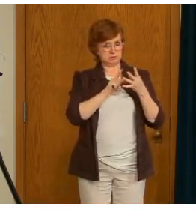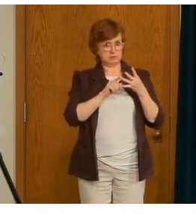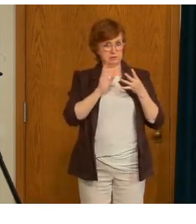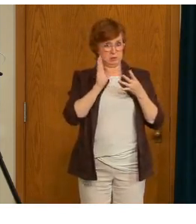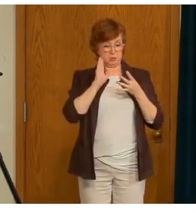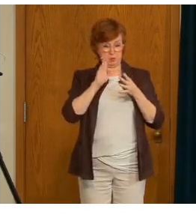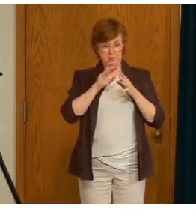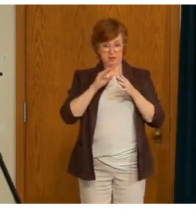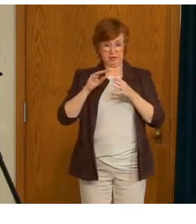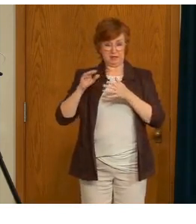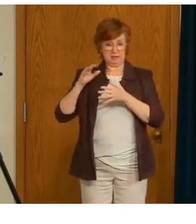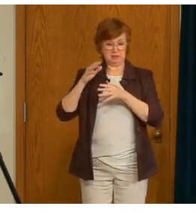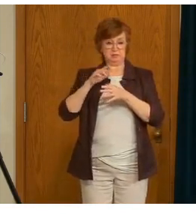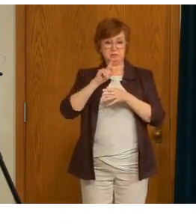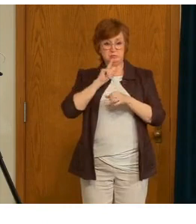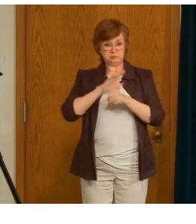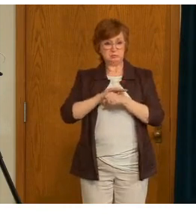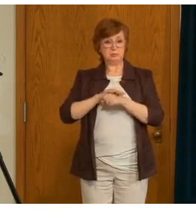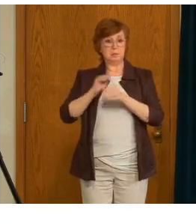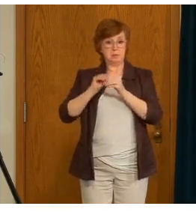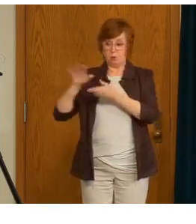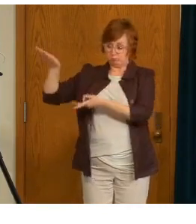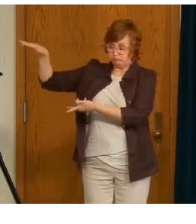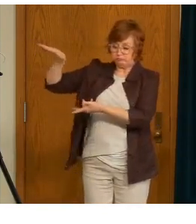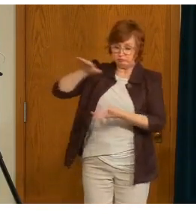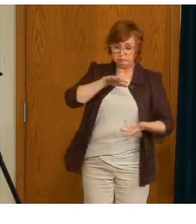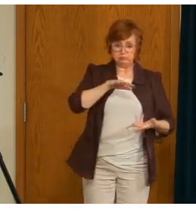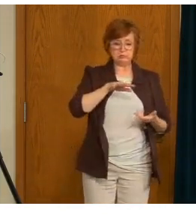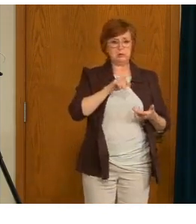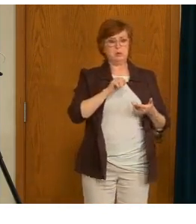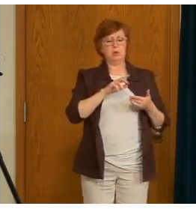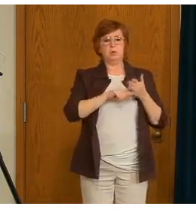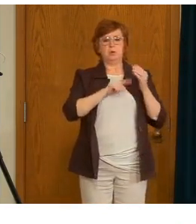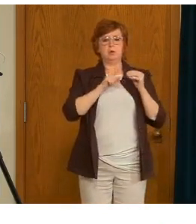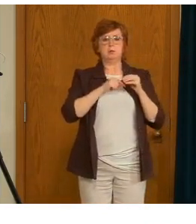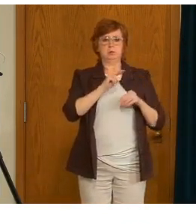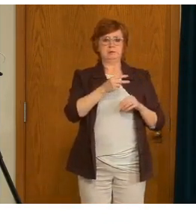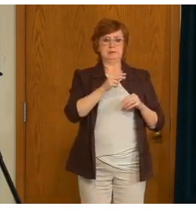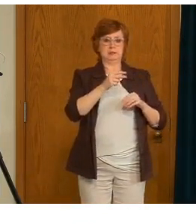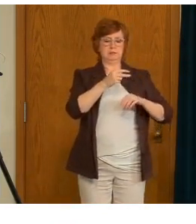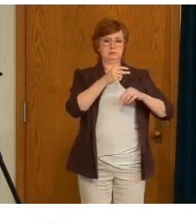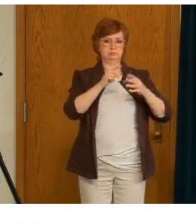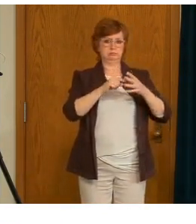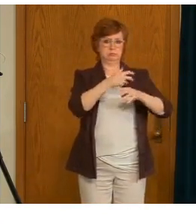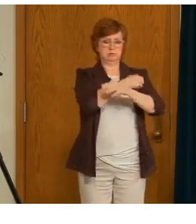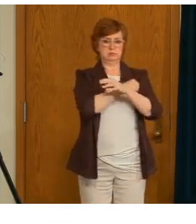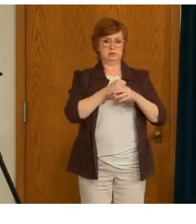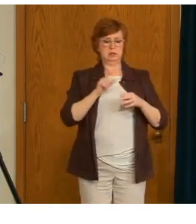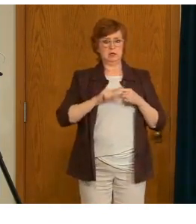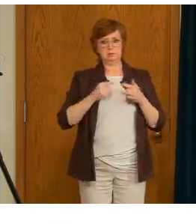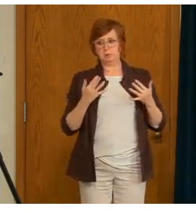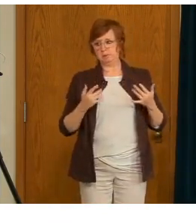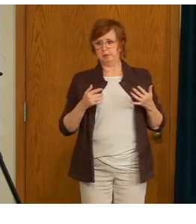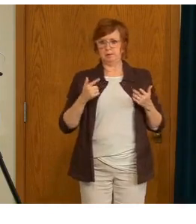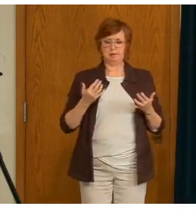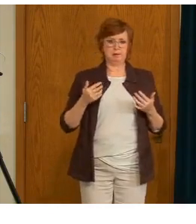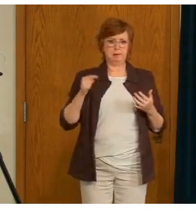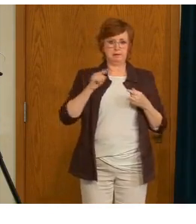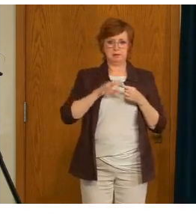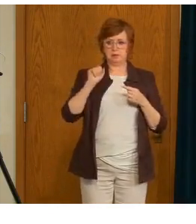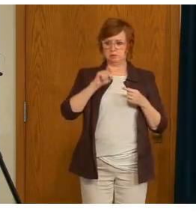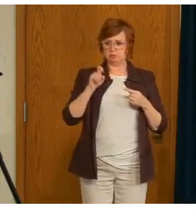affect the second dose rollout? Are people going to have to be waiting longer and longer? No, Lisa, the anticipation is we're